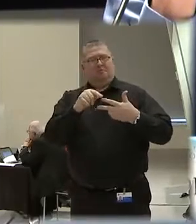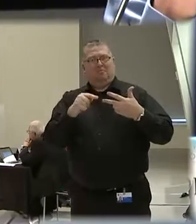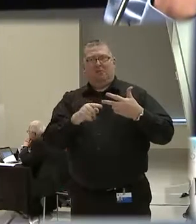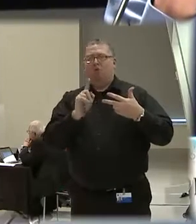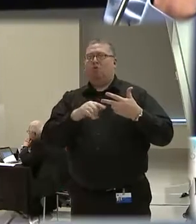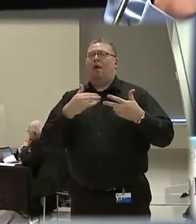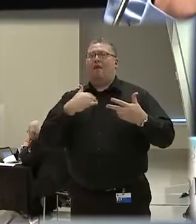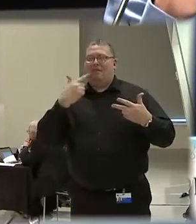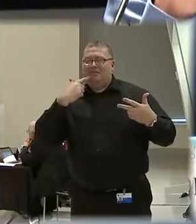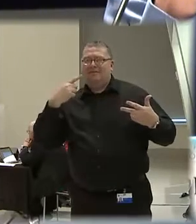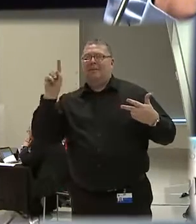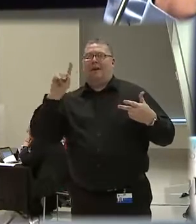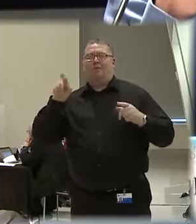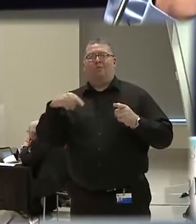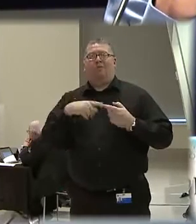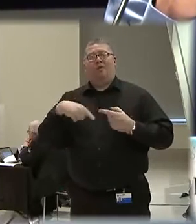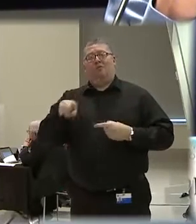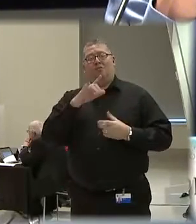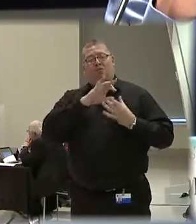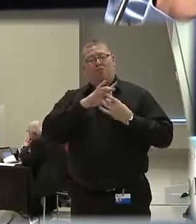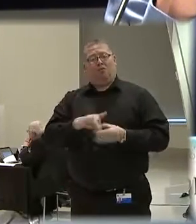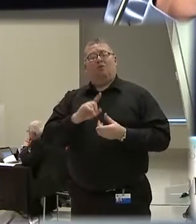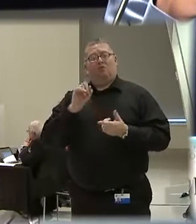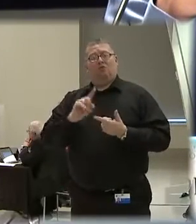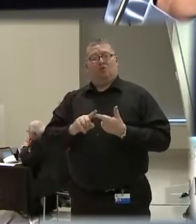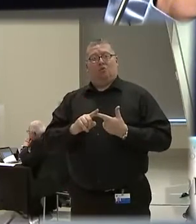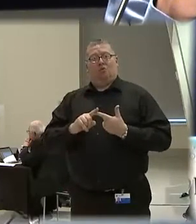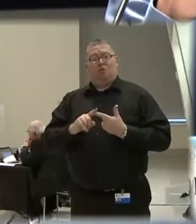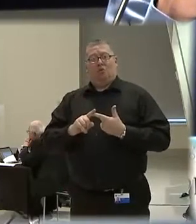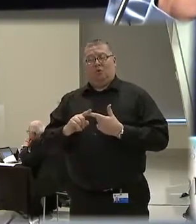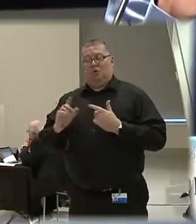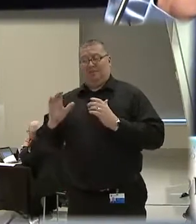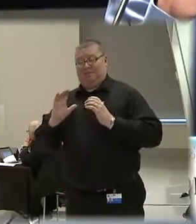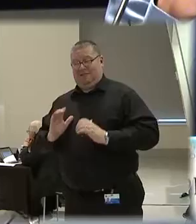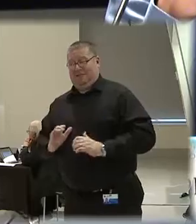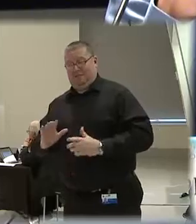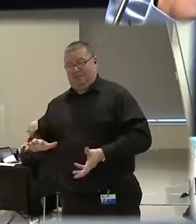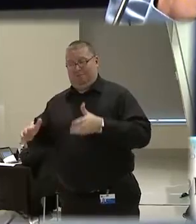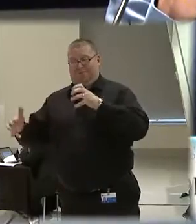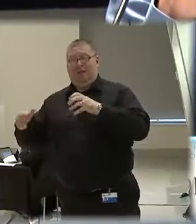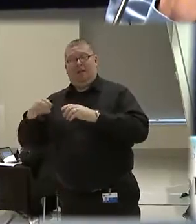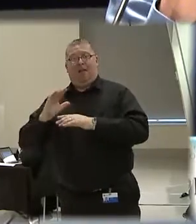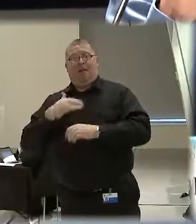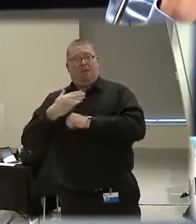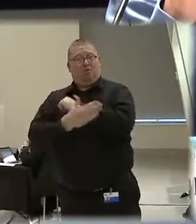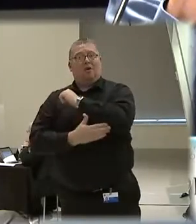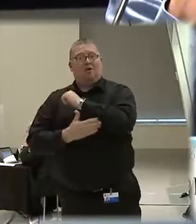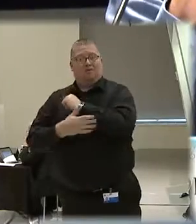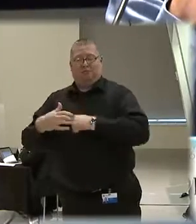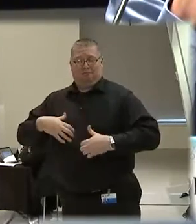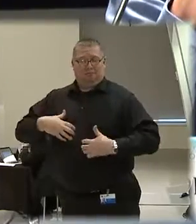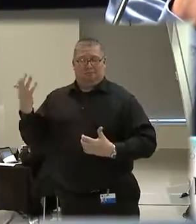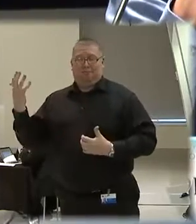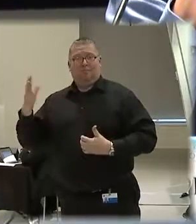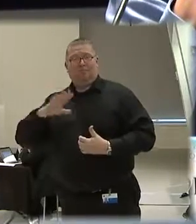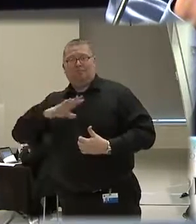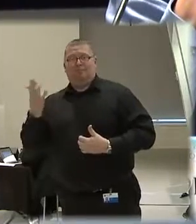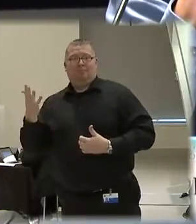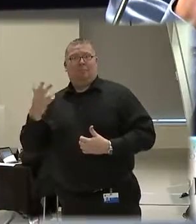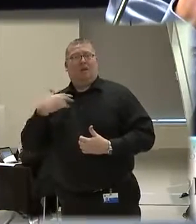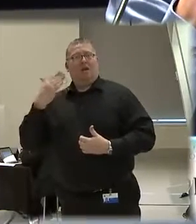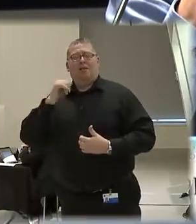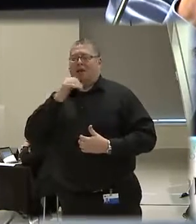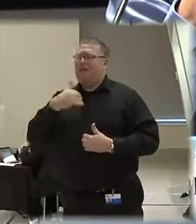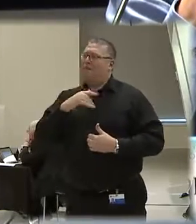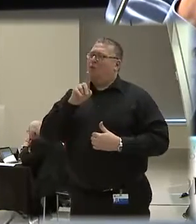have its success when it comes to civil unrest anywhere in this country as well, too. So I don't really